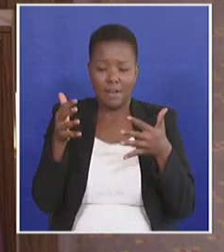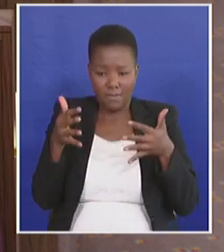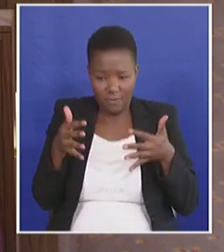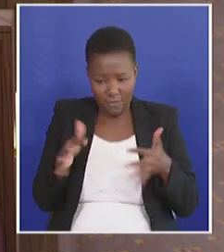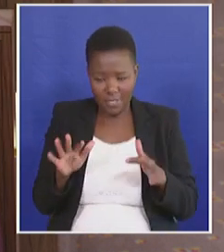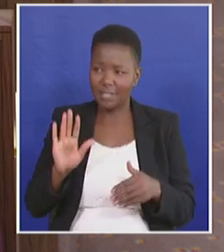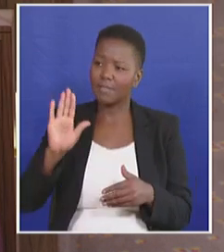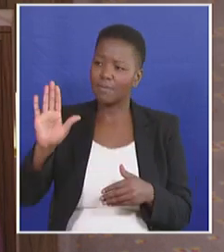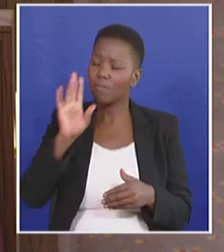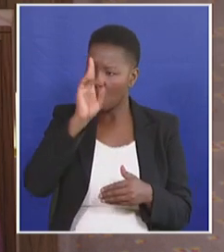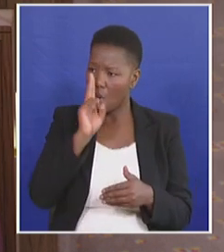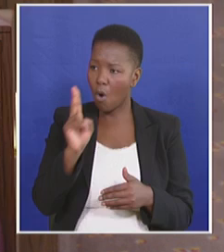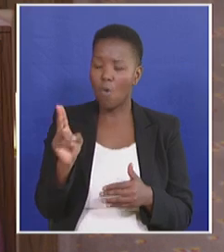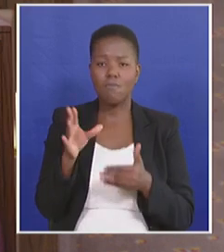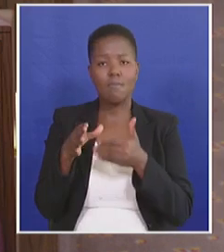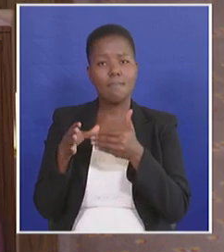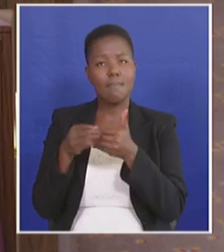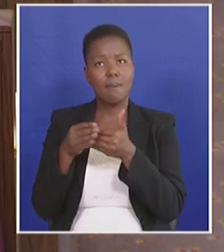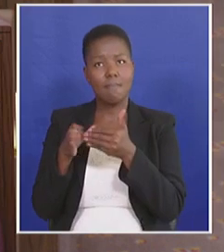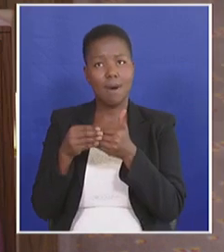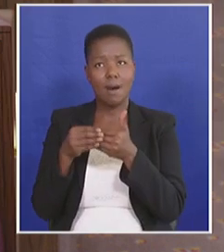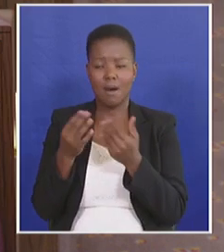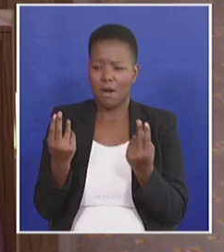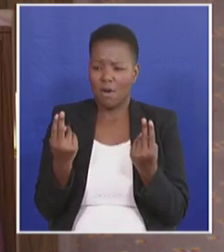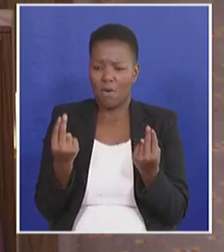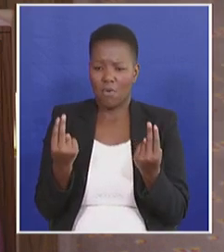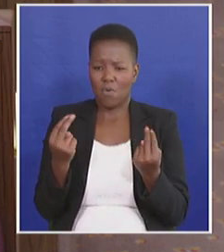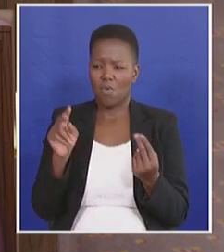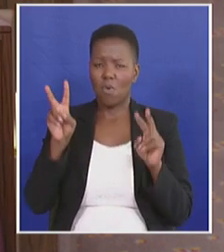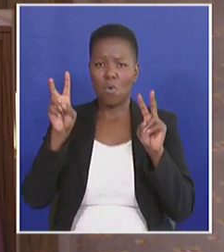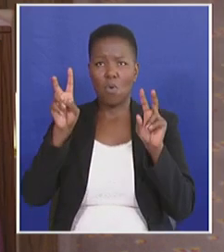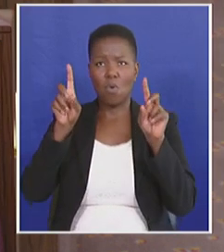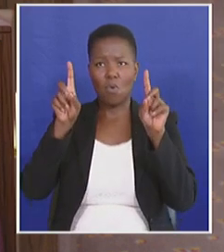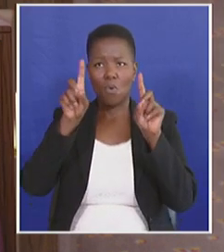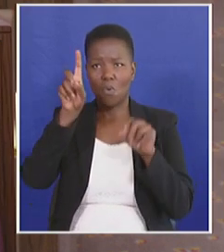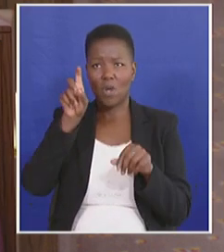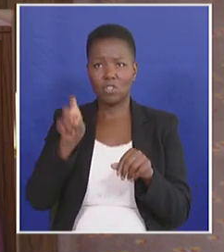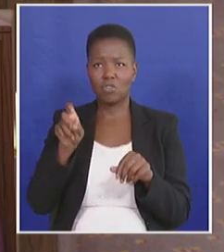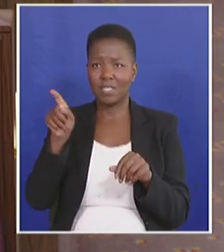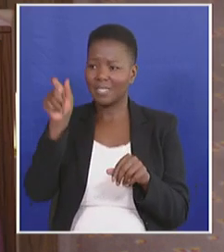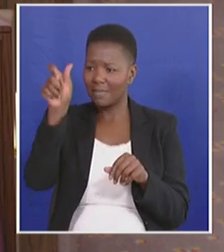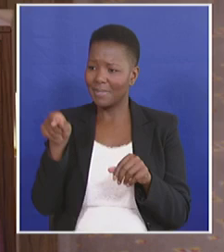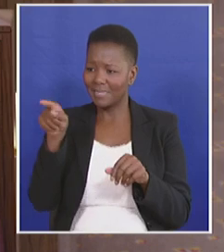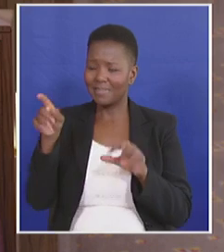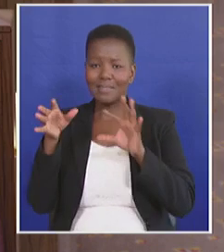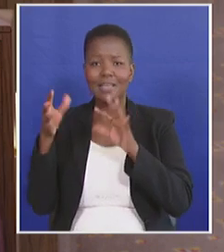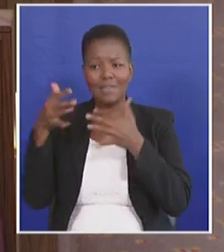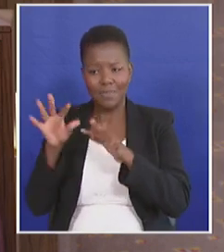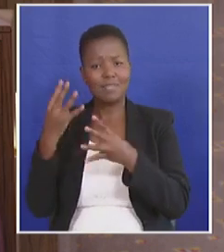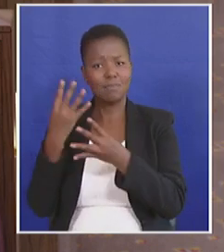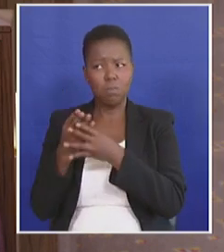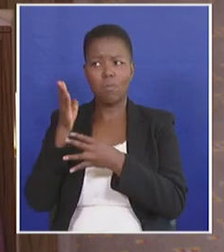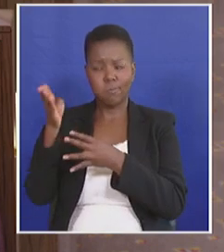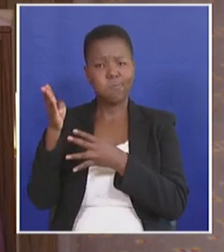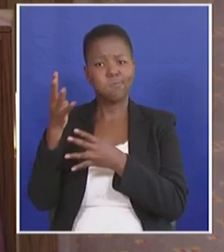honourable member then comes with a question relating to somebody who's been prosecuted, who is serving a